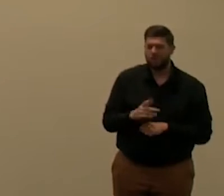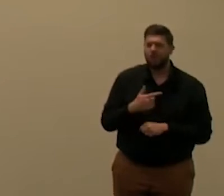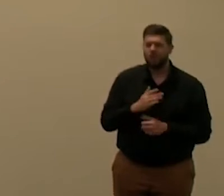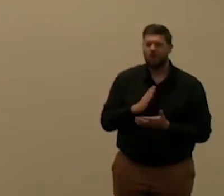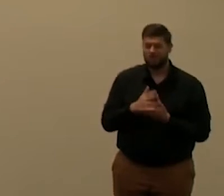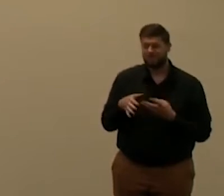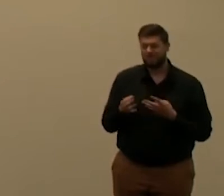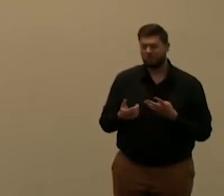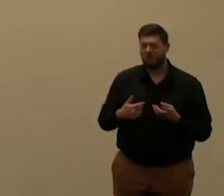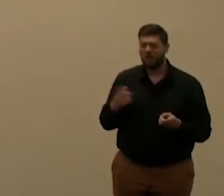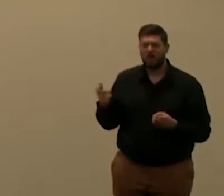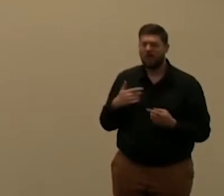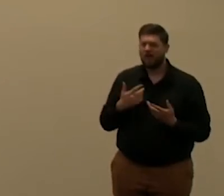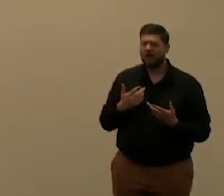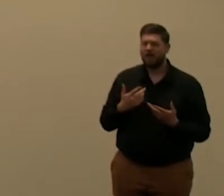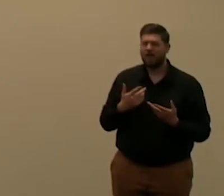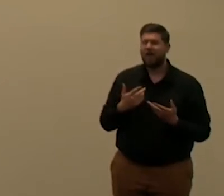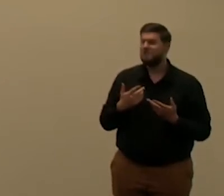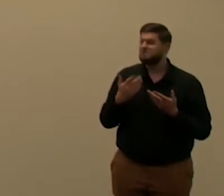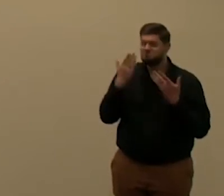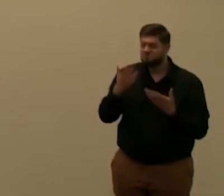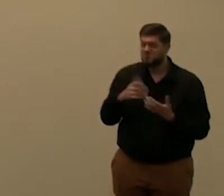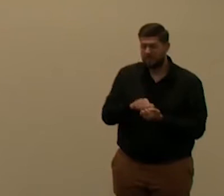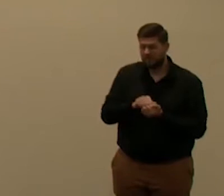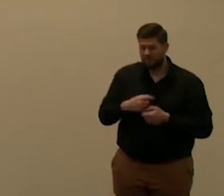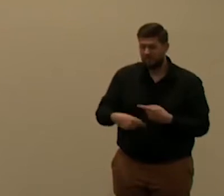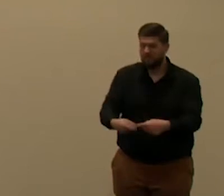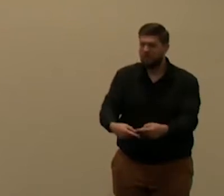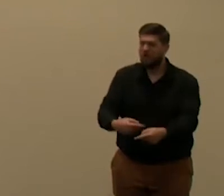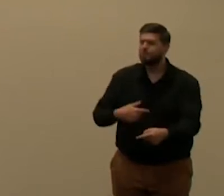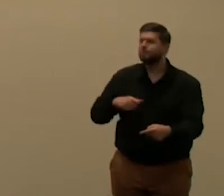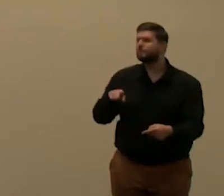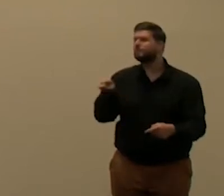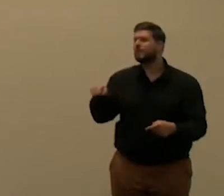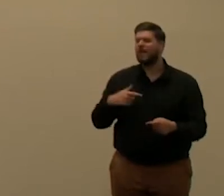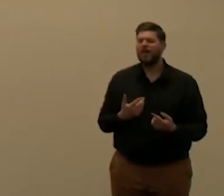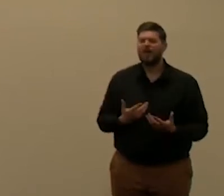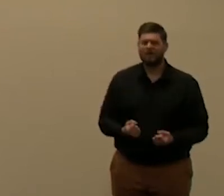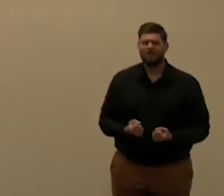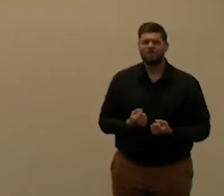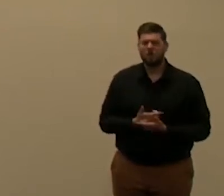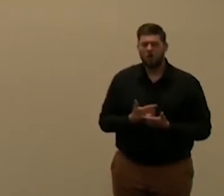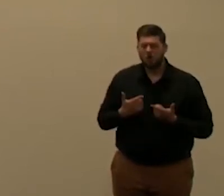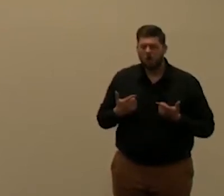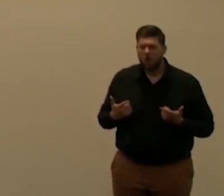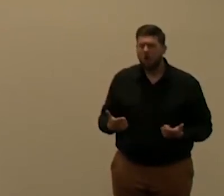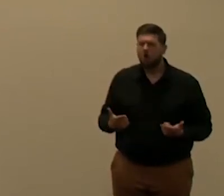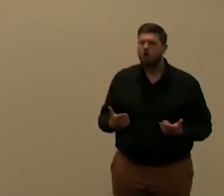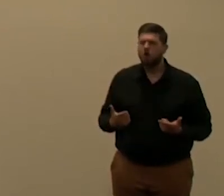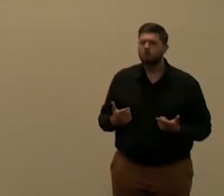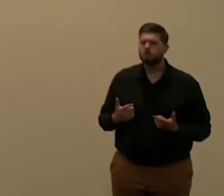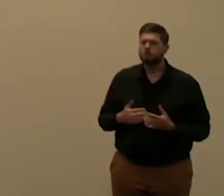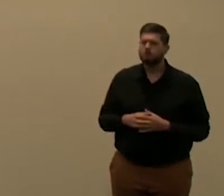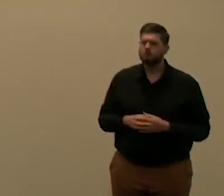I've got no idea. I've got no idea. No. Yeah. There's loads of weird and wonderfuls when it